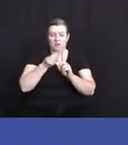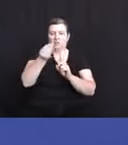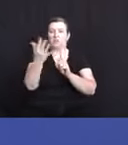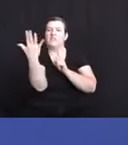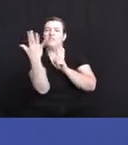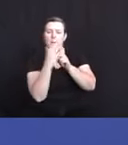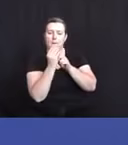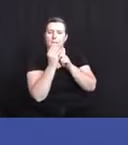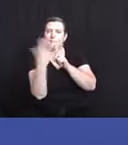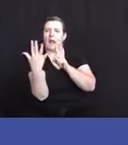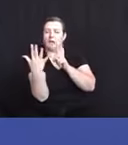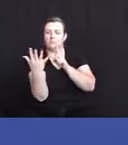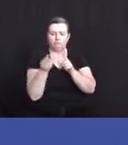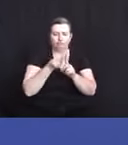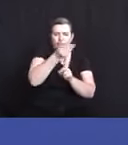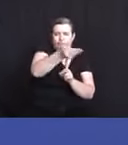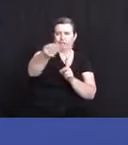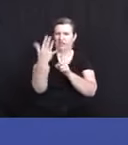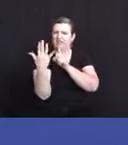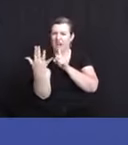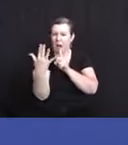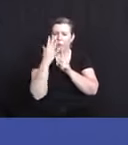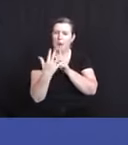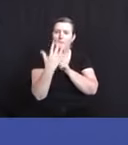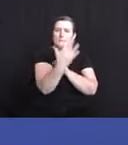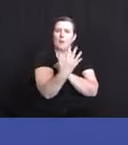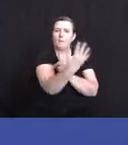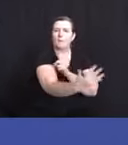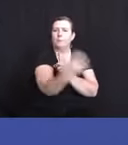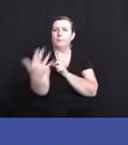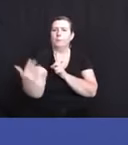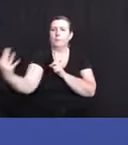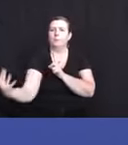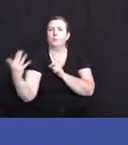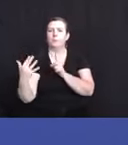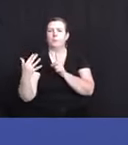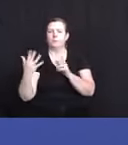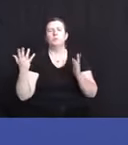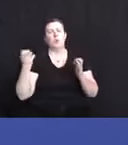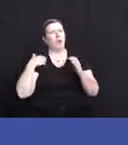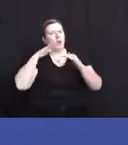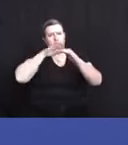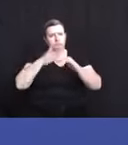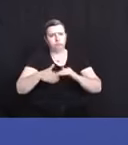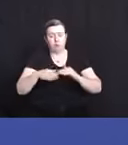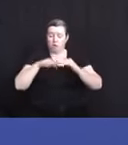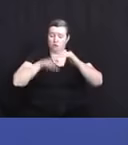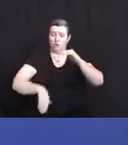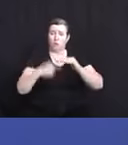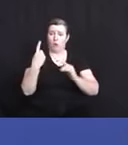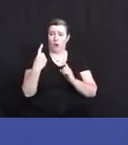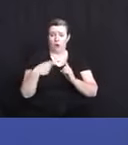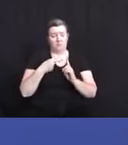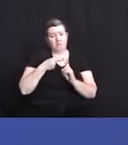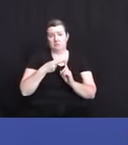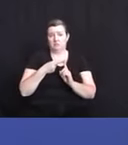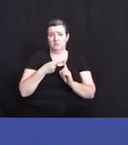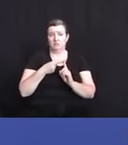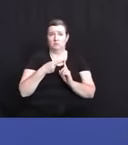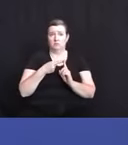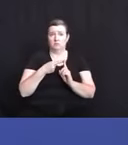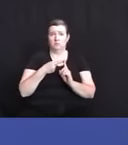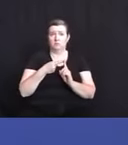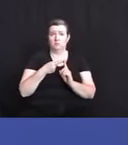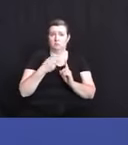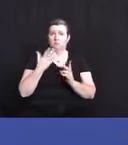your own infection. And that's been coming down, thank God. And now when it gets below 1, you are beginning the process of driving it